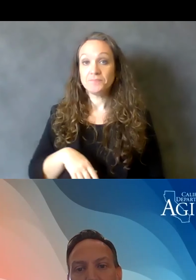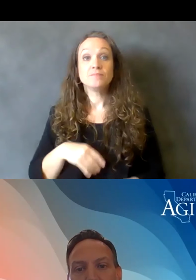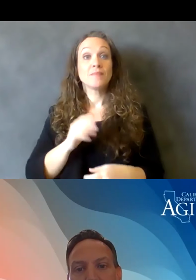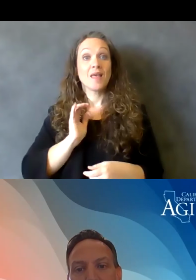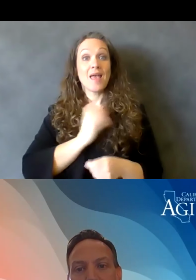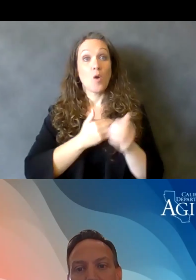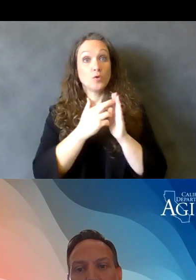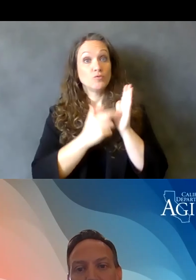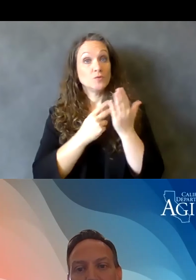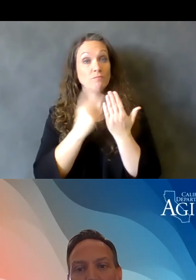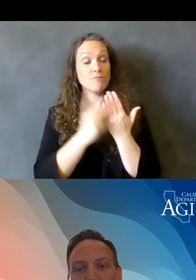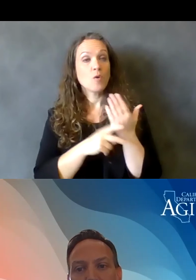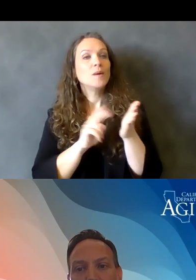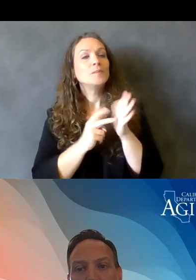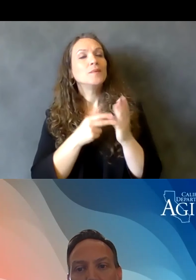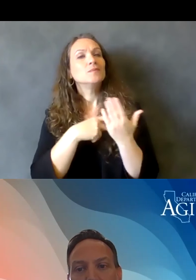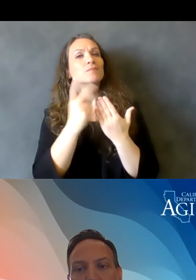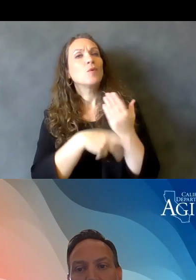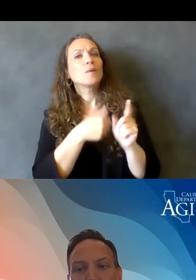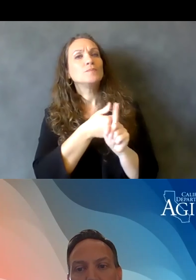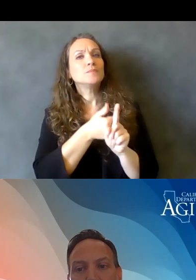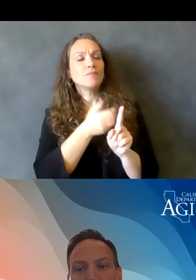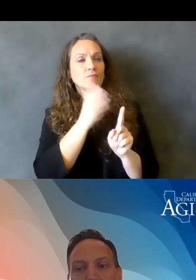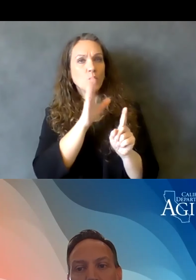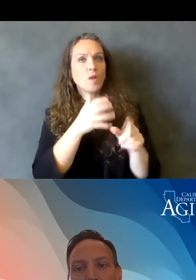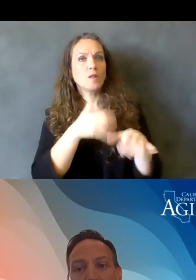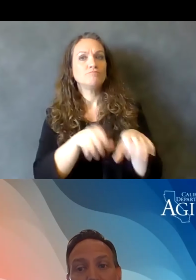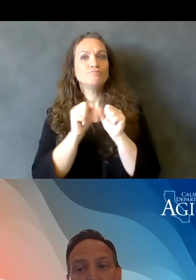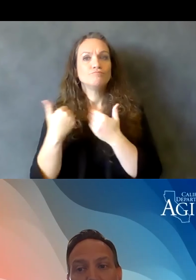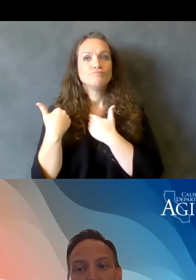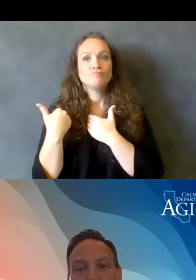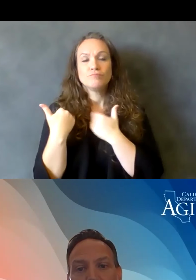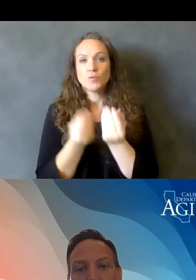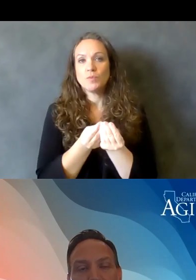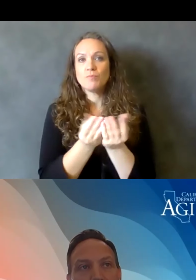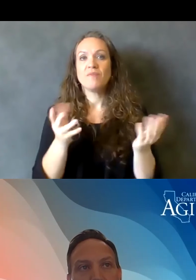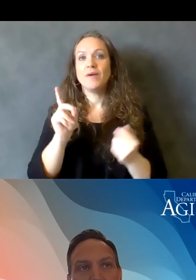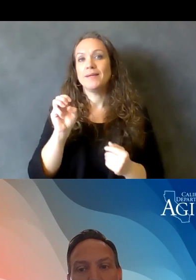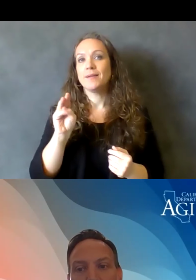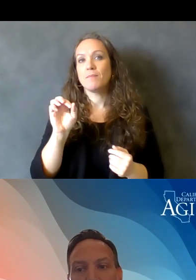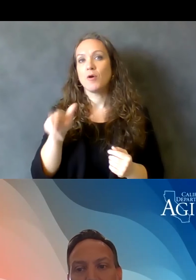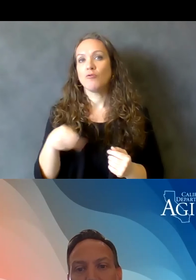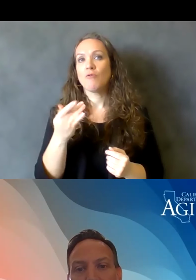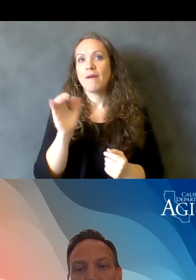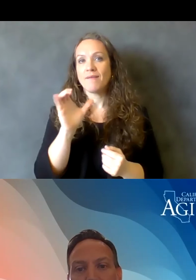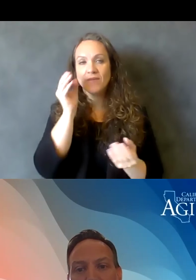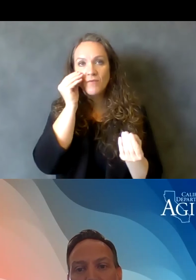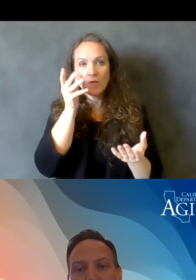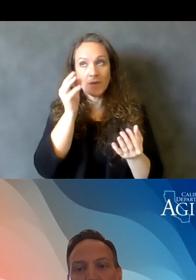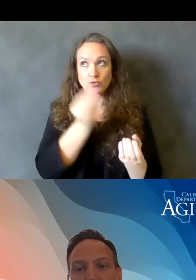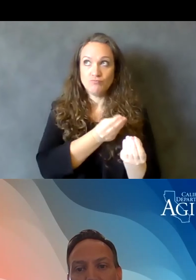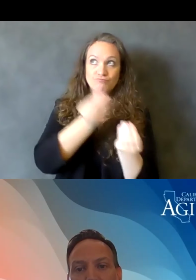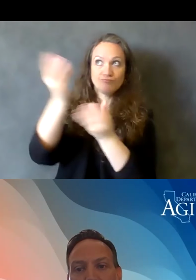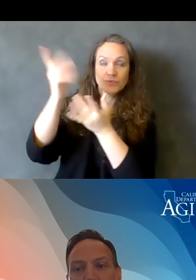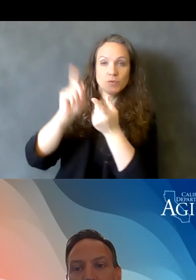registered programs are those programs for which we're responsible for providing demographic information to our partners at the Federal